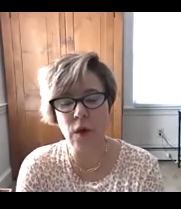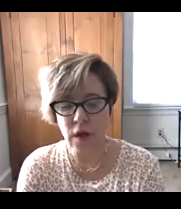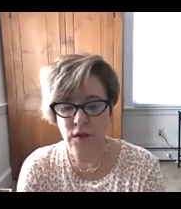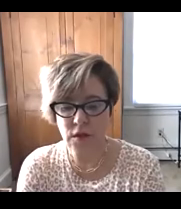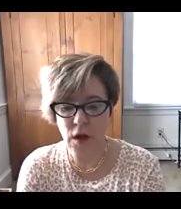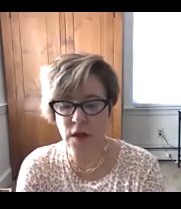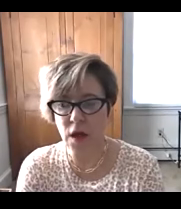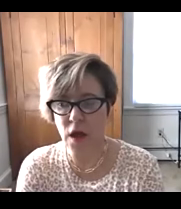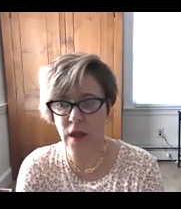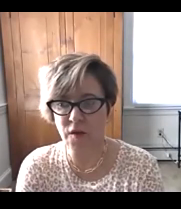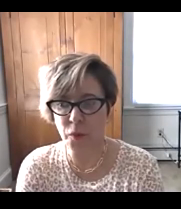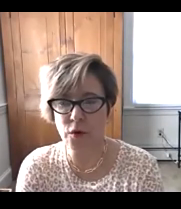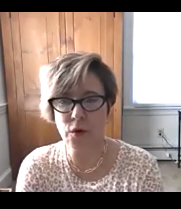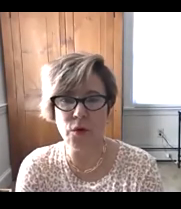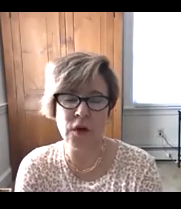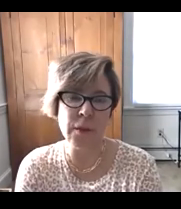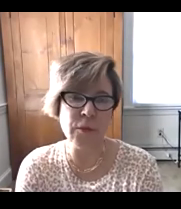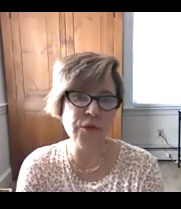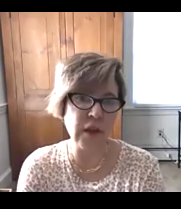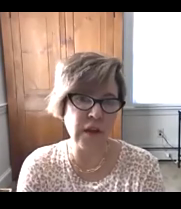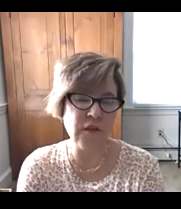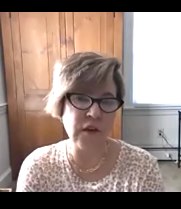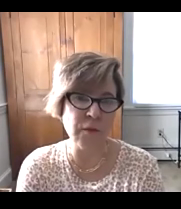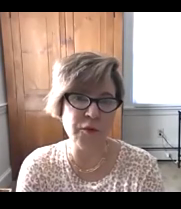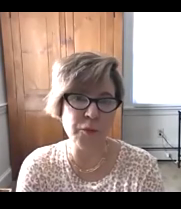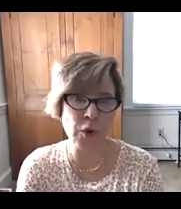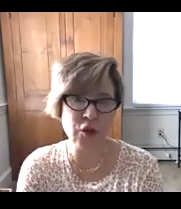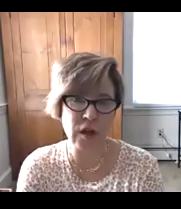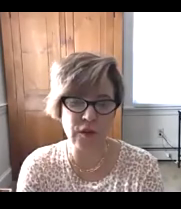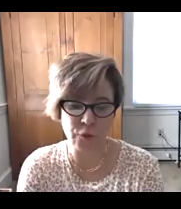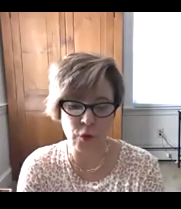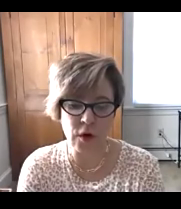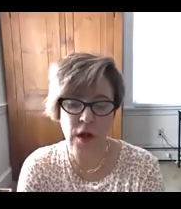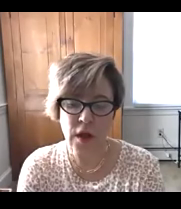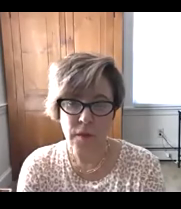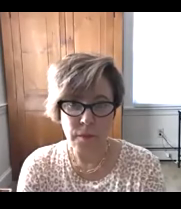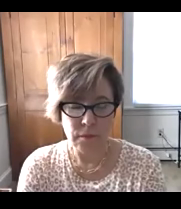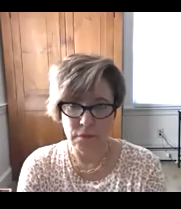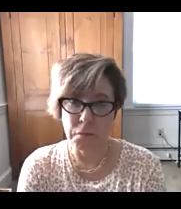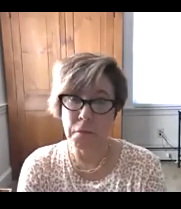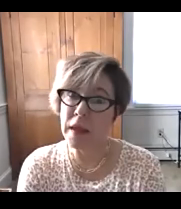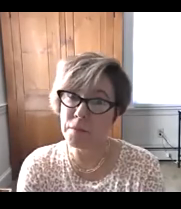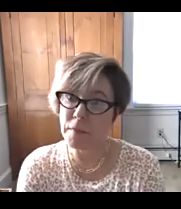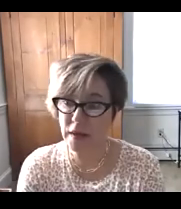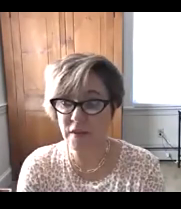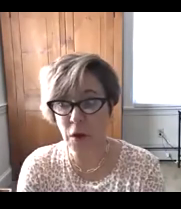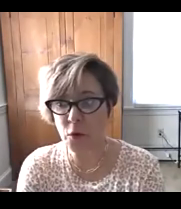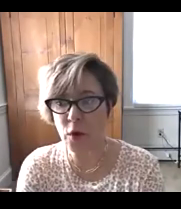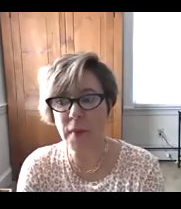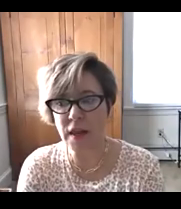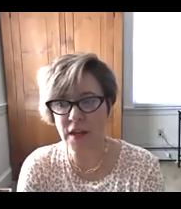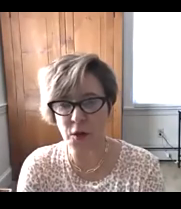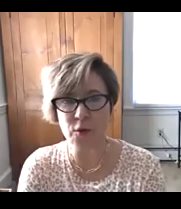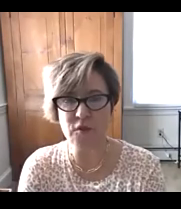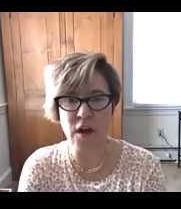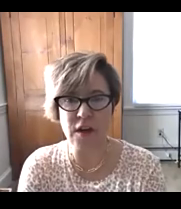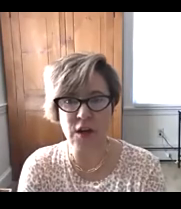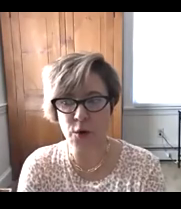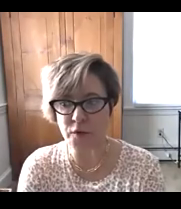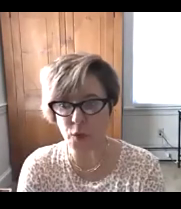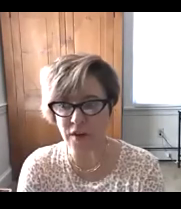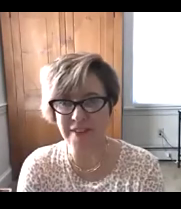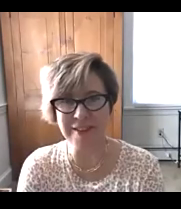So Don and I have partnered on a number of projects for it's going on many years,